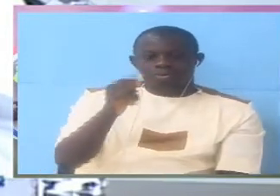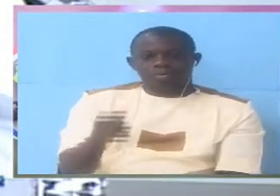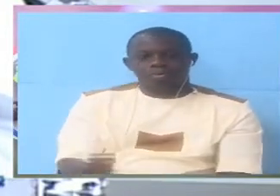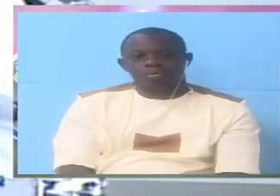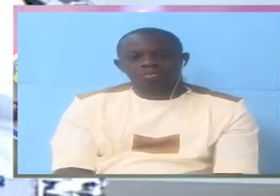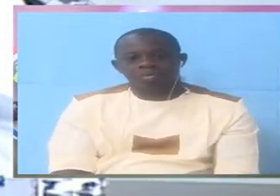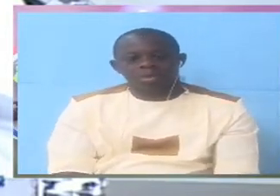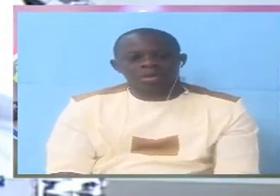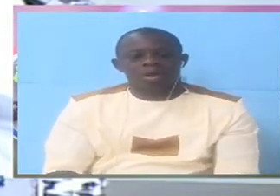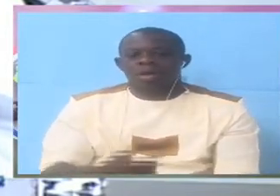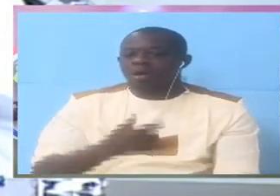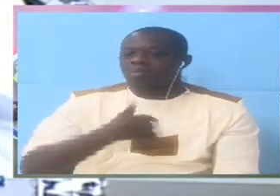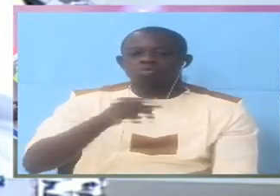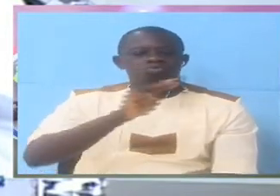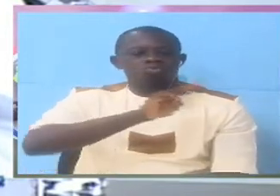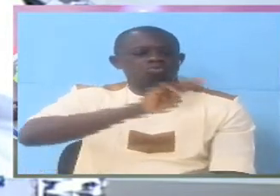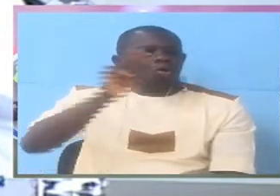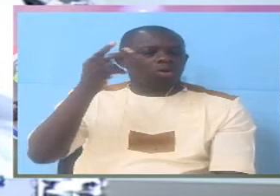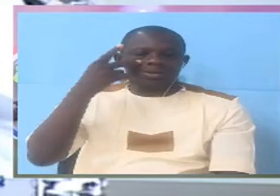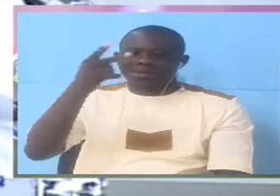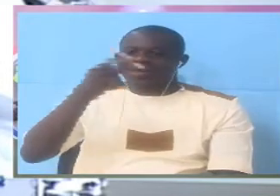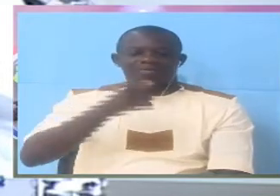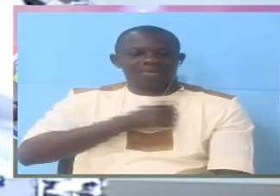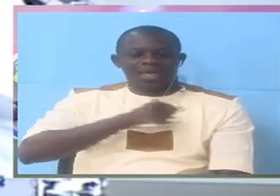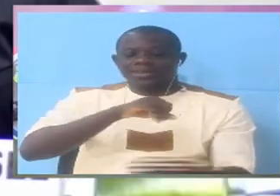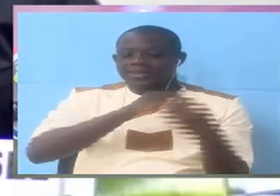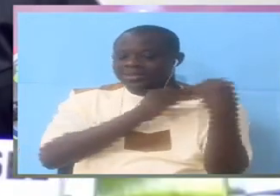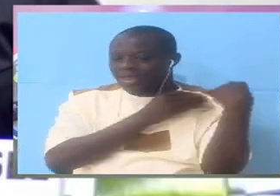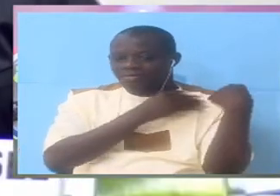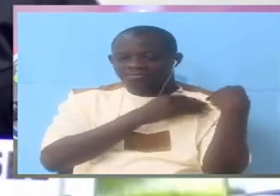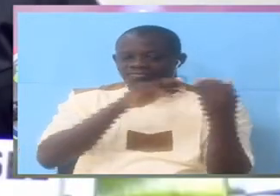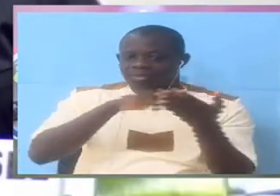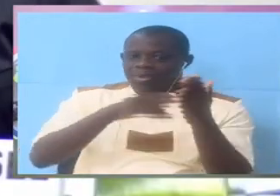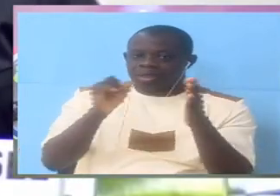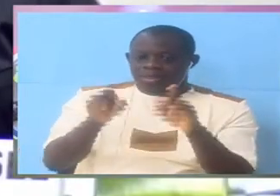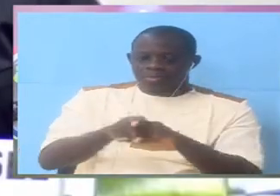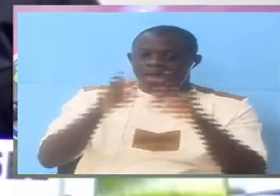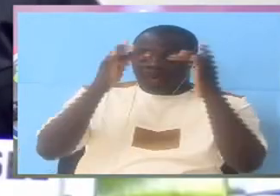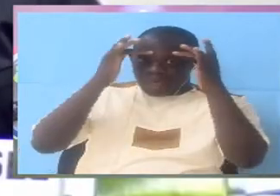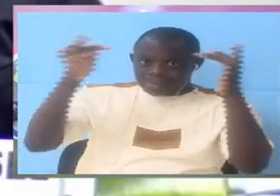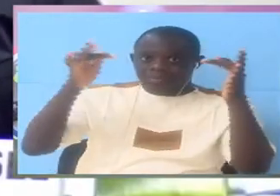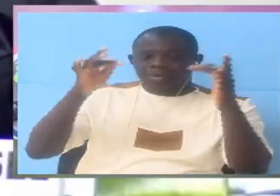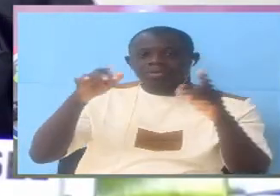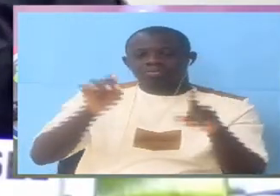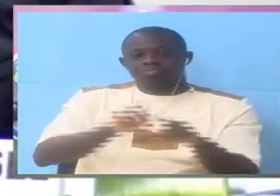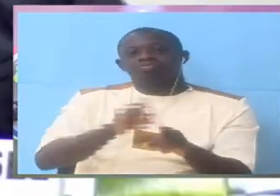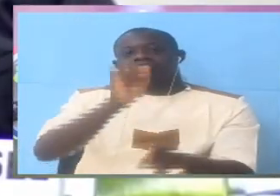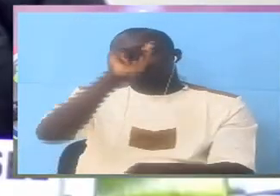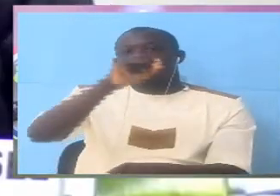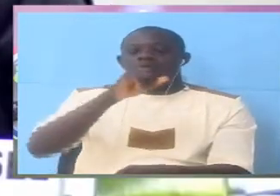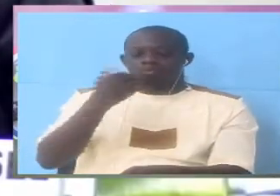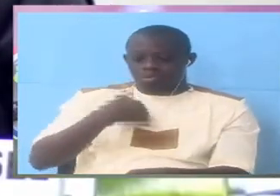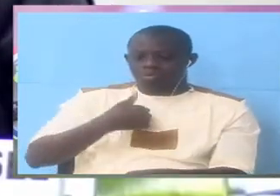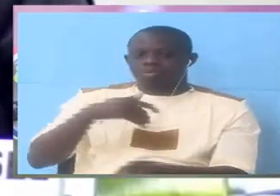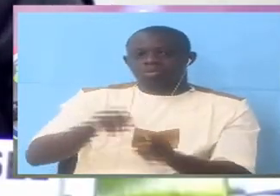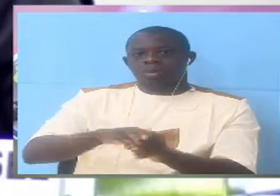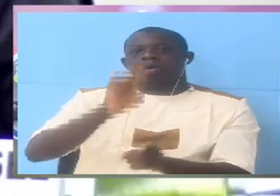see myself as an expert. Well, your set is called the experts. You are the